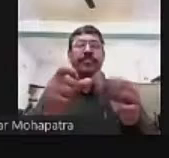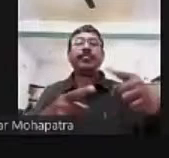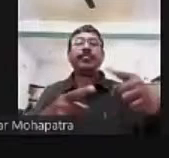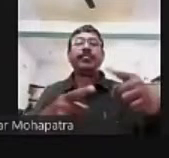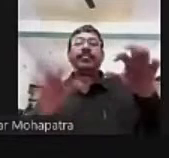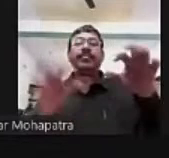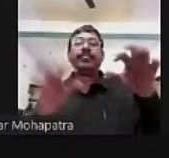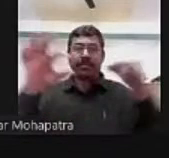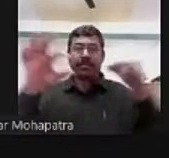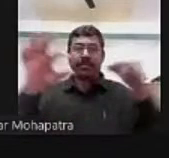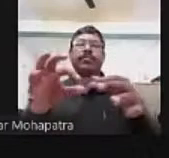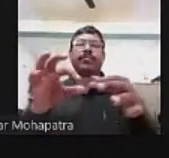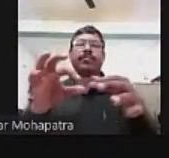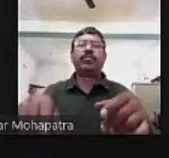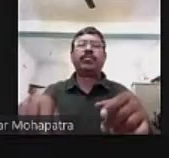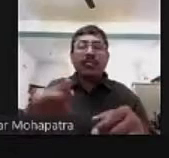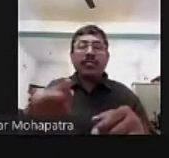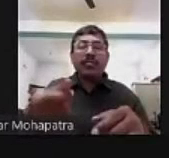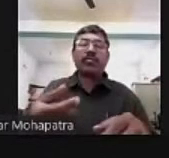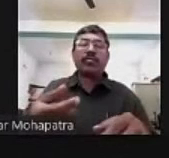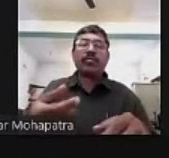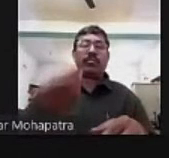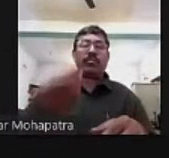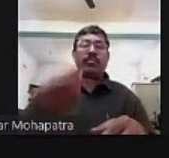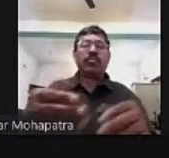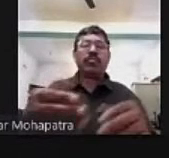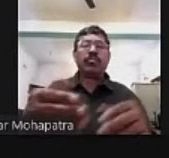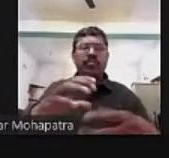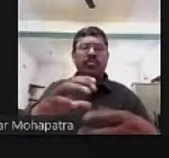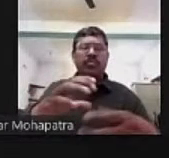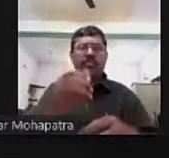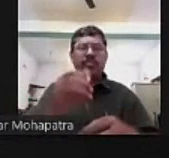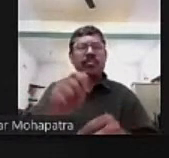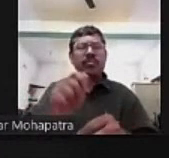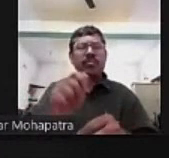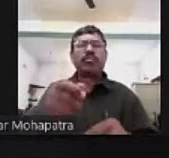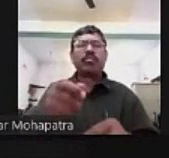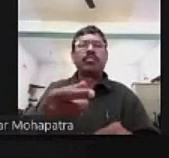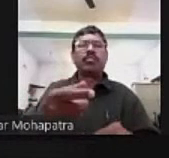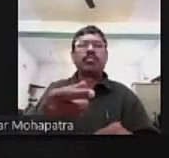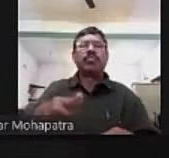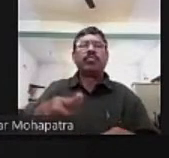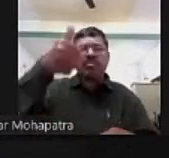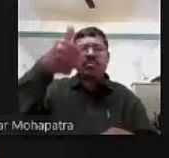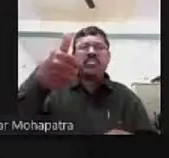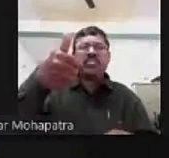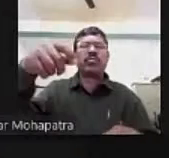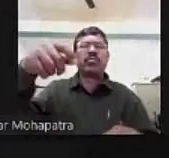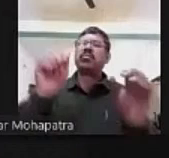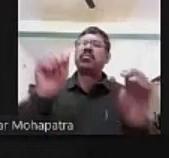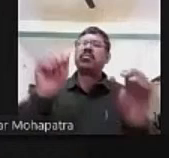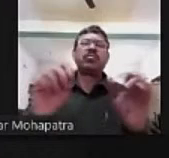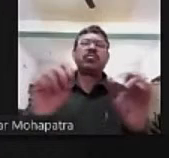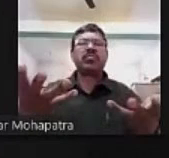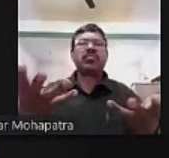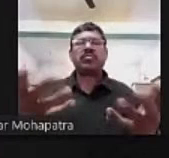that we are preparing budget for the people, but it's not meeting the needs of the people.